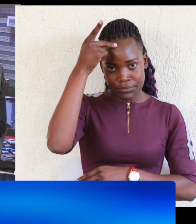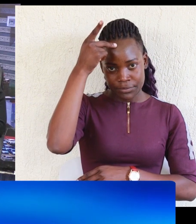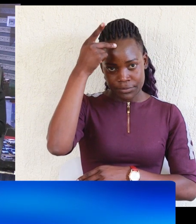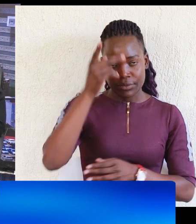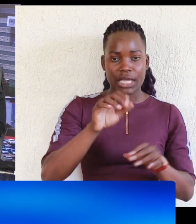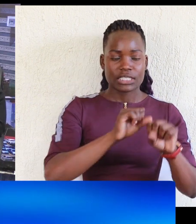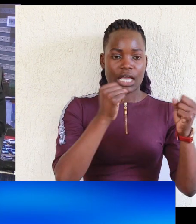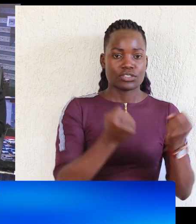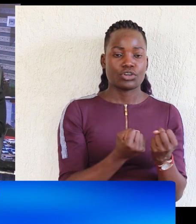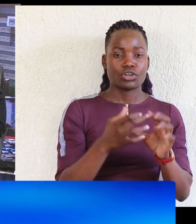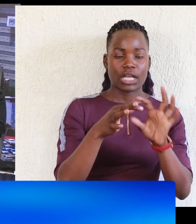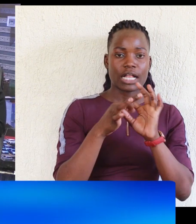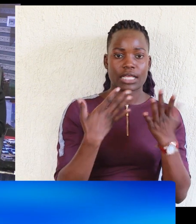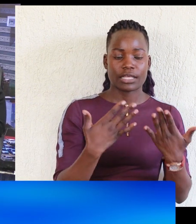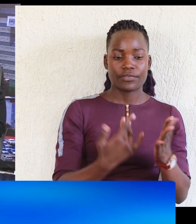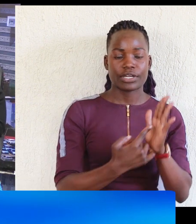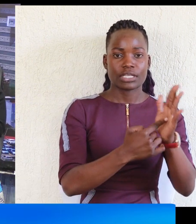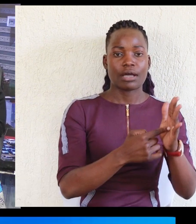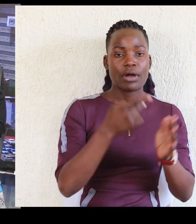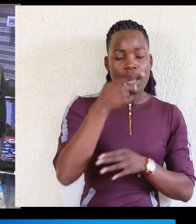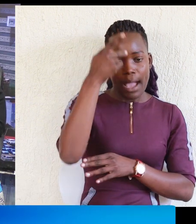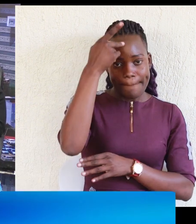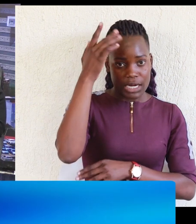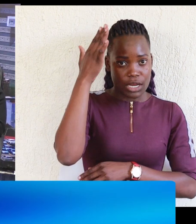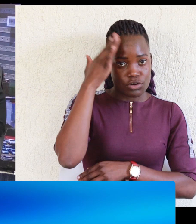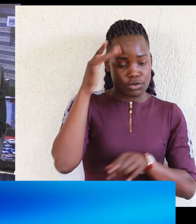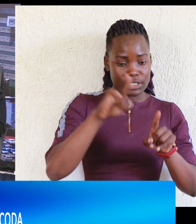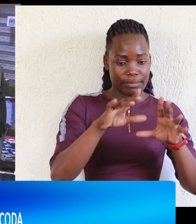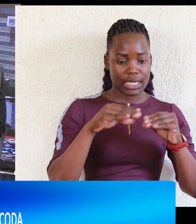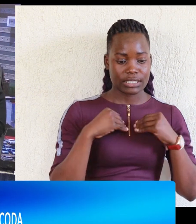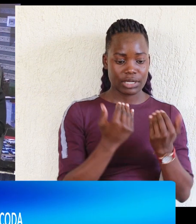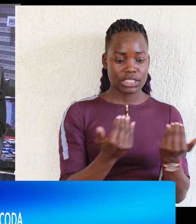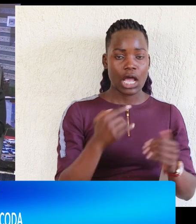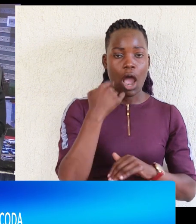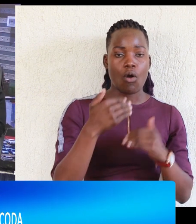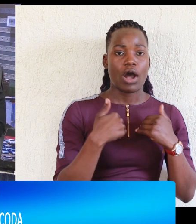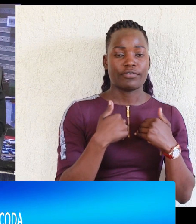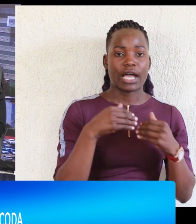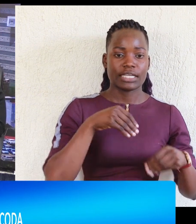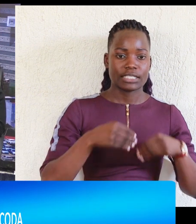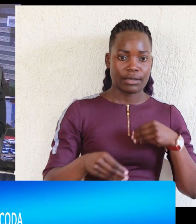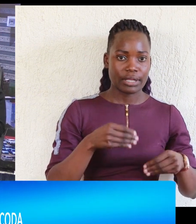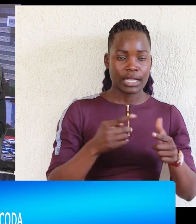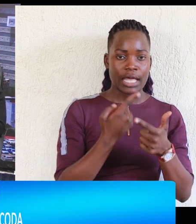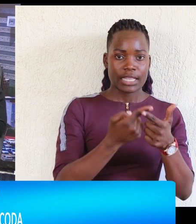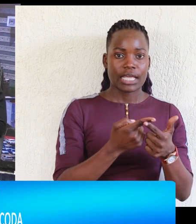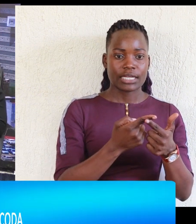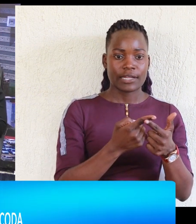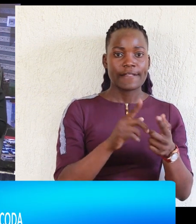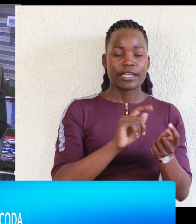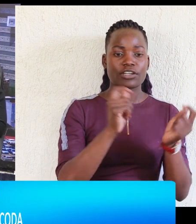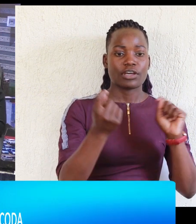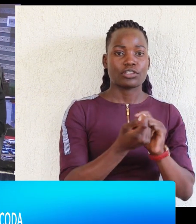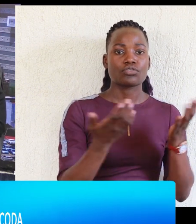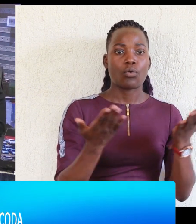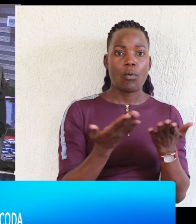it's a social culture thing. Maybe if a parent is not fully aware or accepting the child who has a disability, it will transit